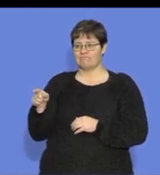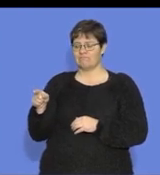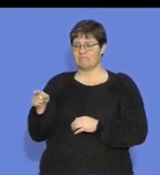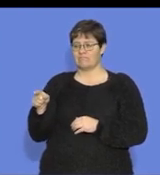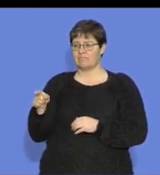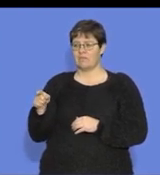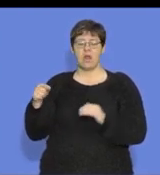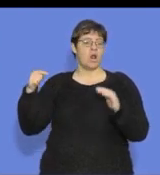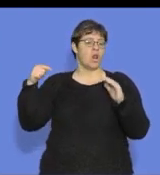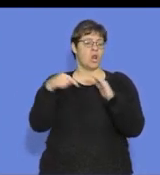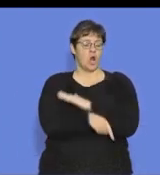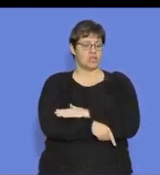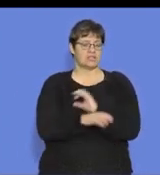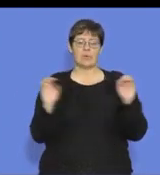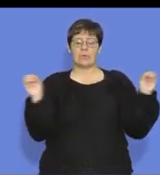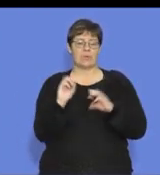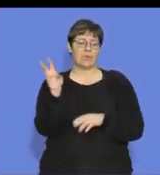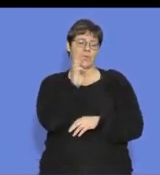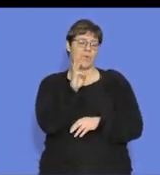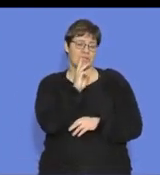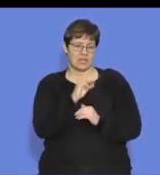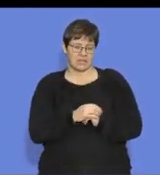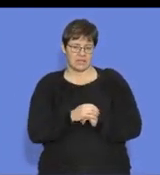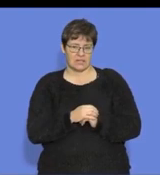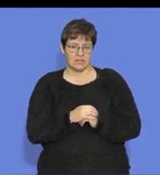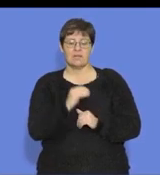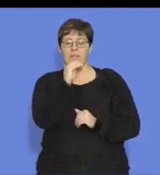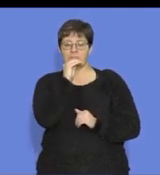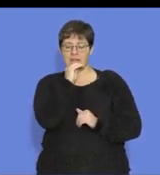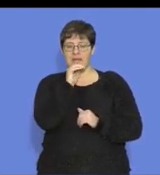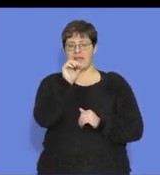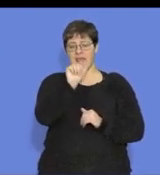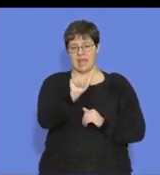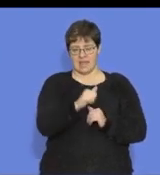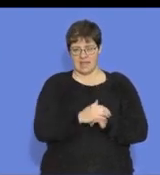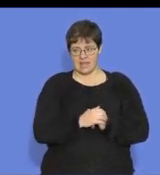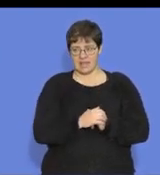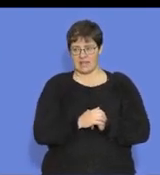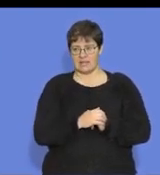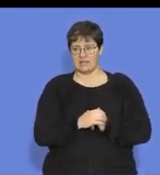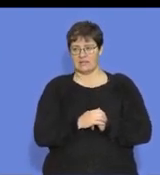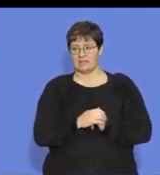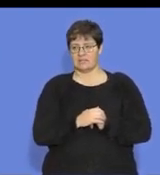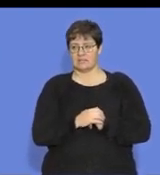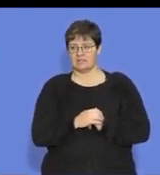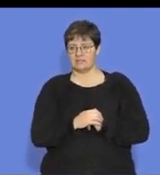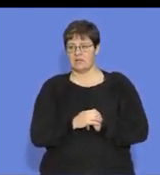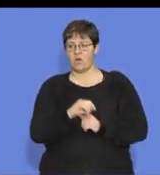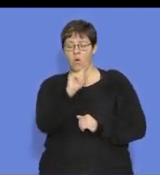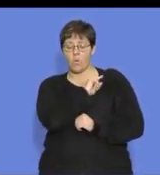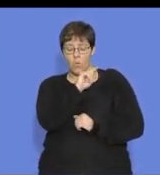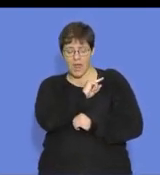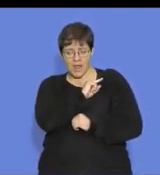lost any water. So it would obviously be leaf A. And the reason for your answer